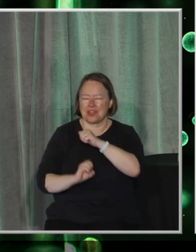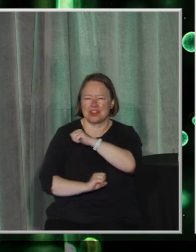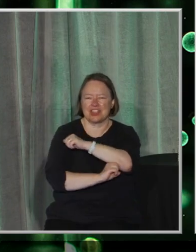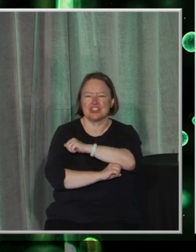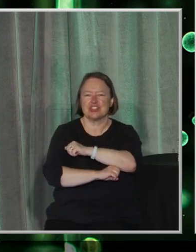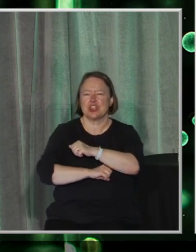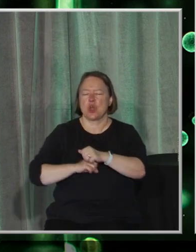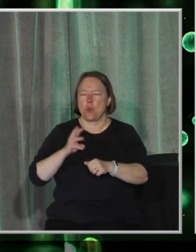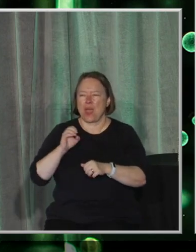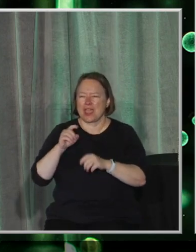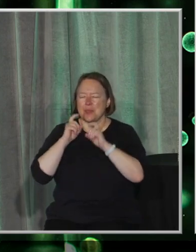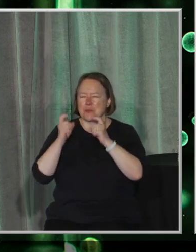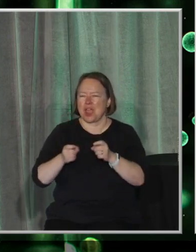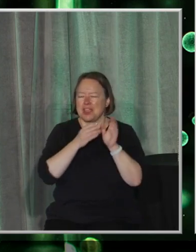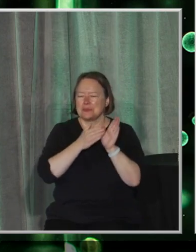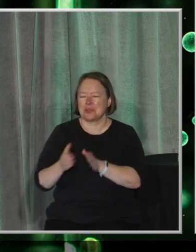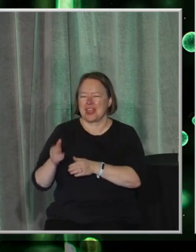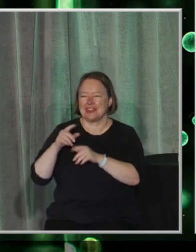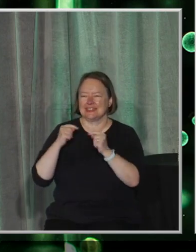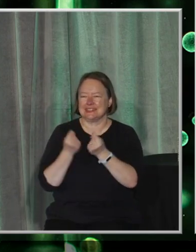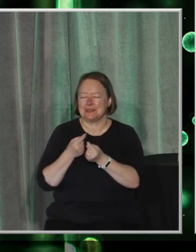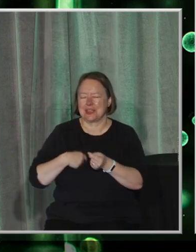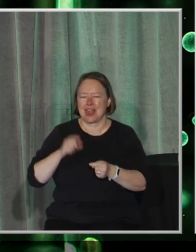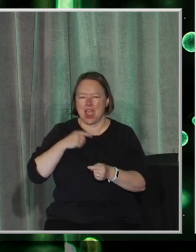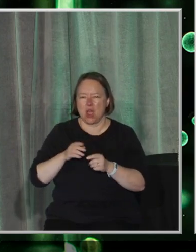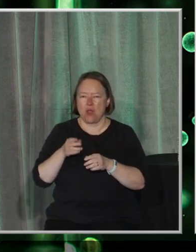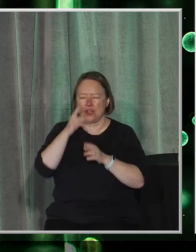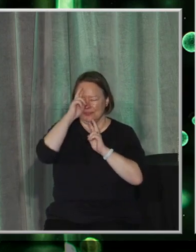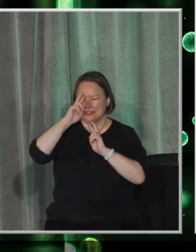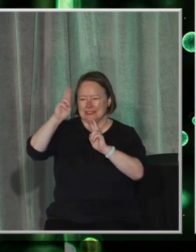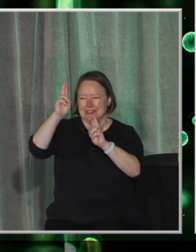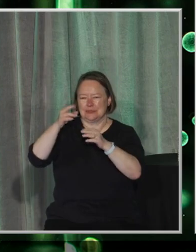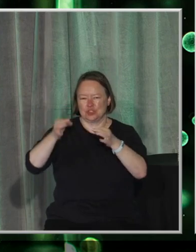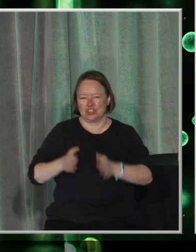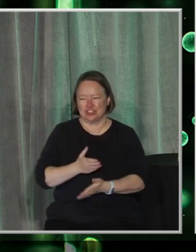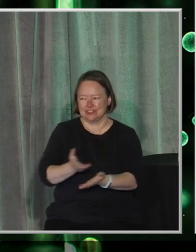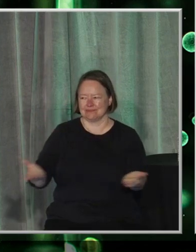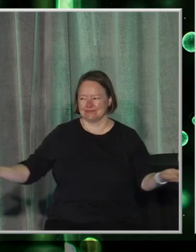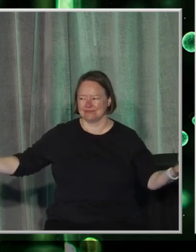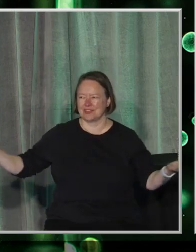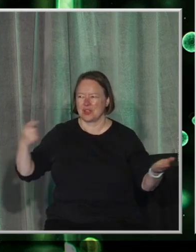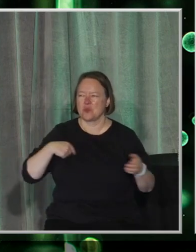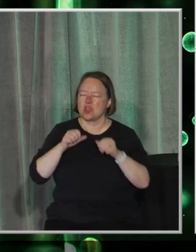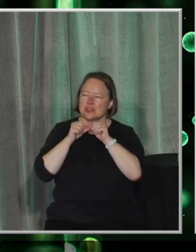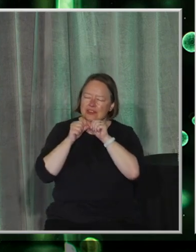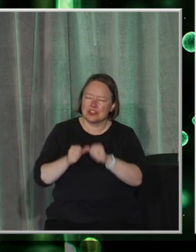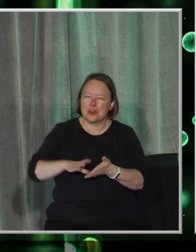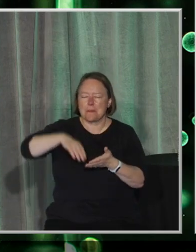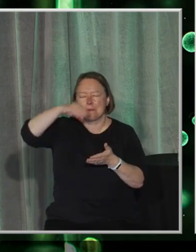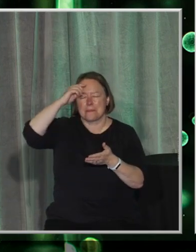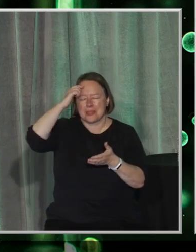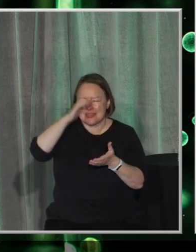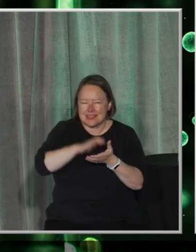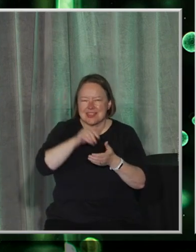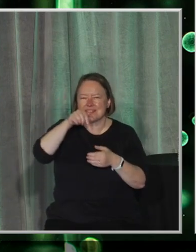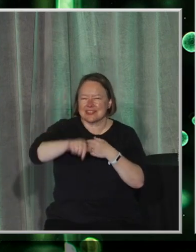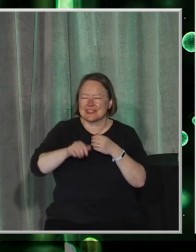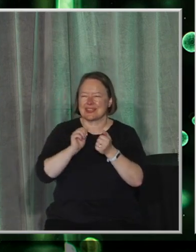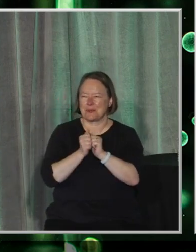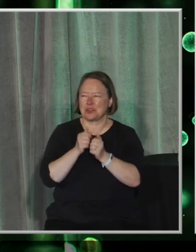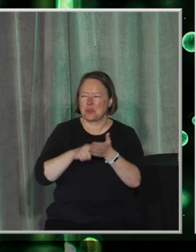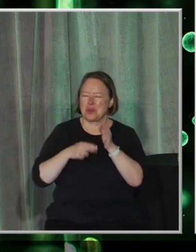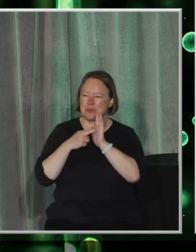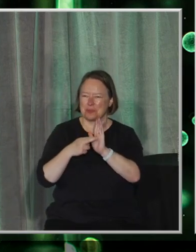Wege Prize planning team, and our esteemed judges for continuing to believe in this competition and what it